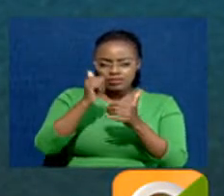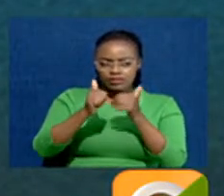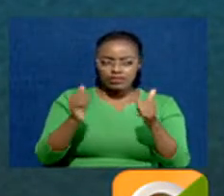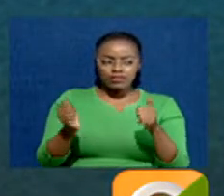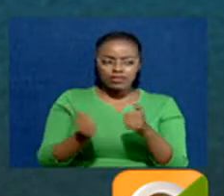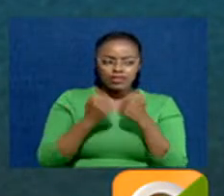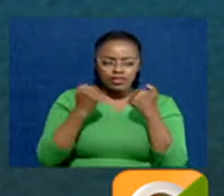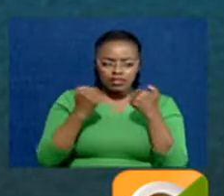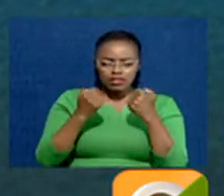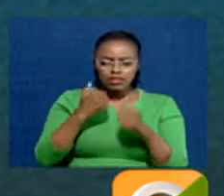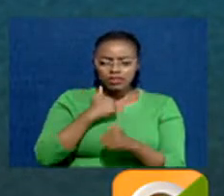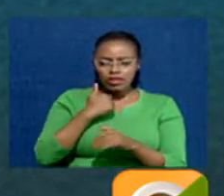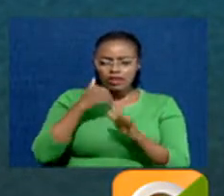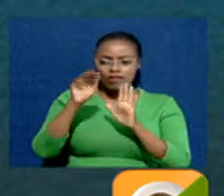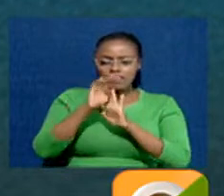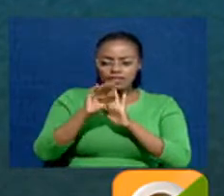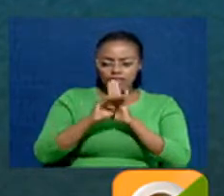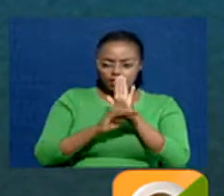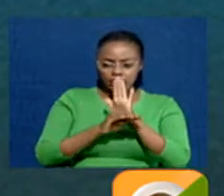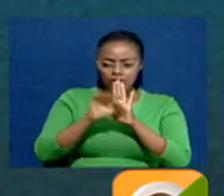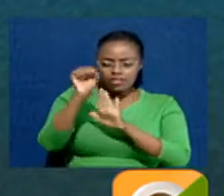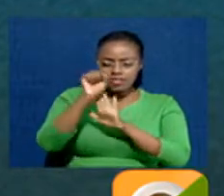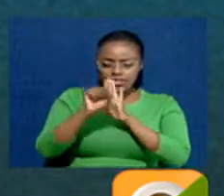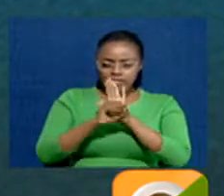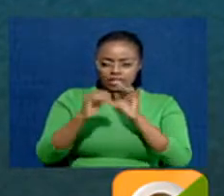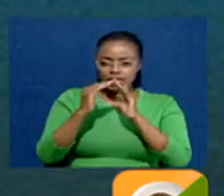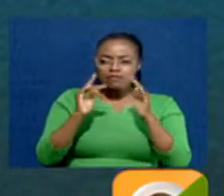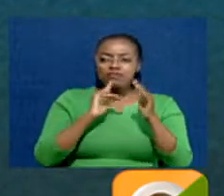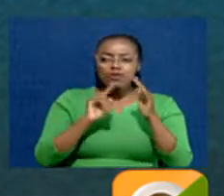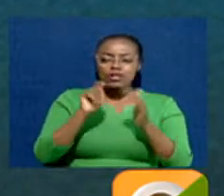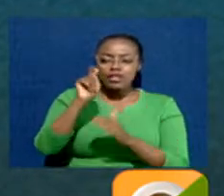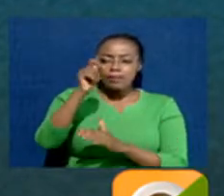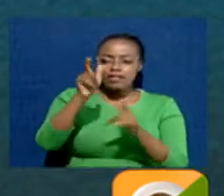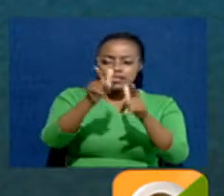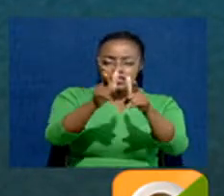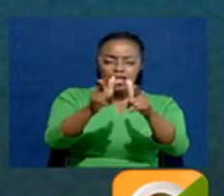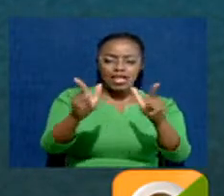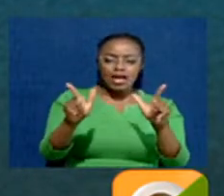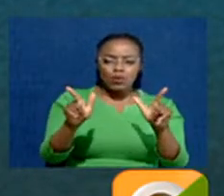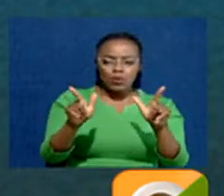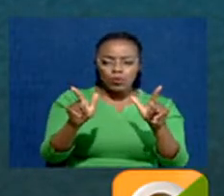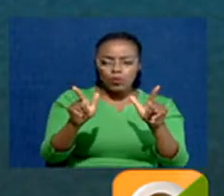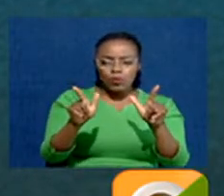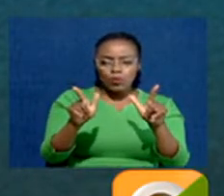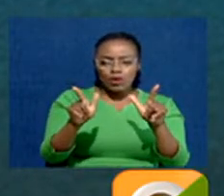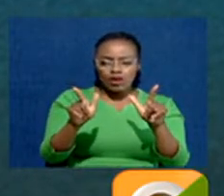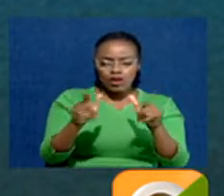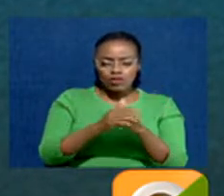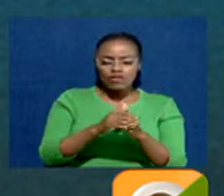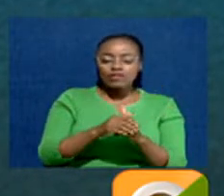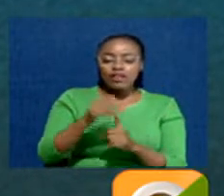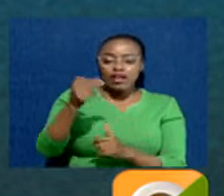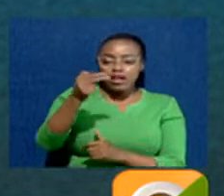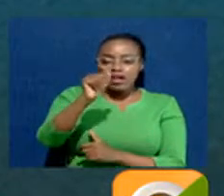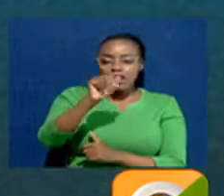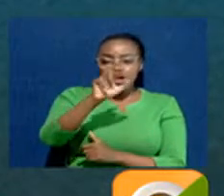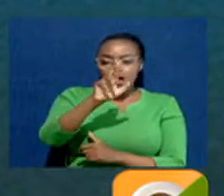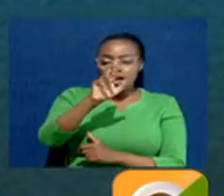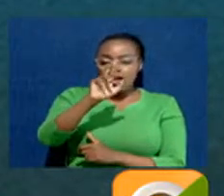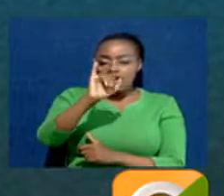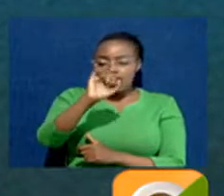thing was that there was a statement from State House that said that the president had allowed Madam Chigai to attend the cabinet